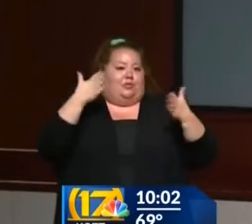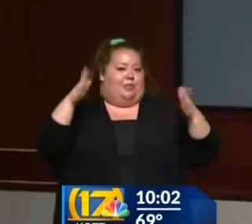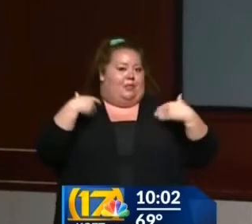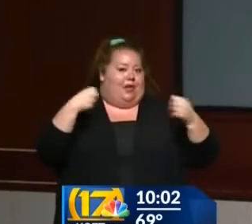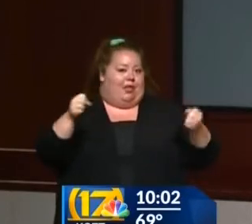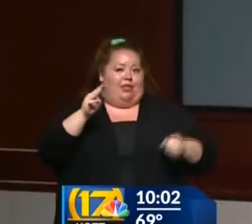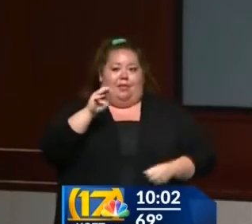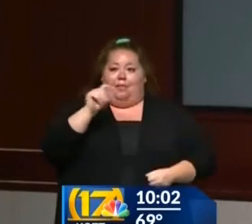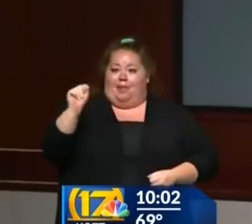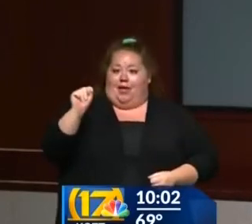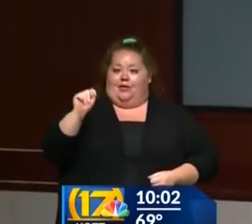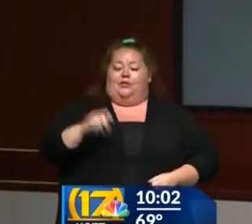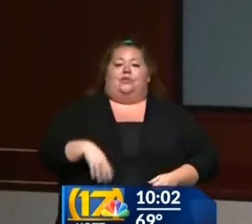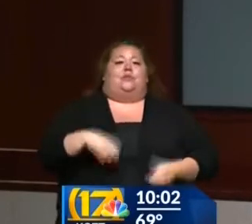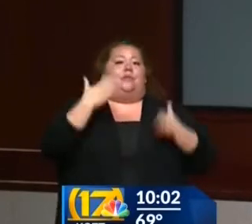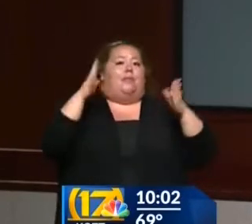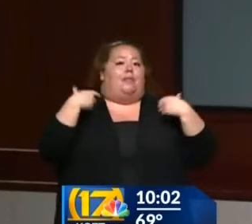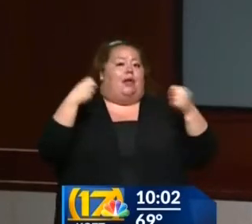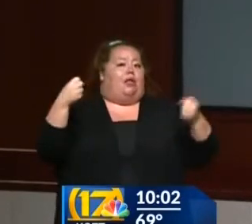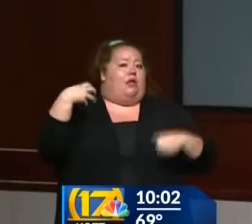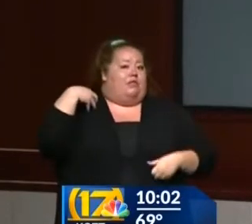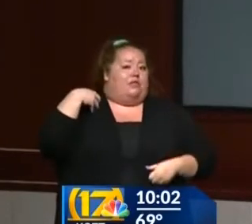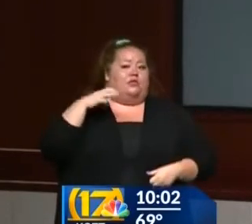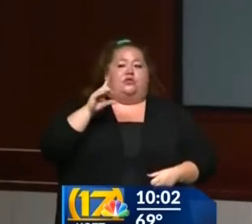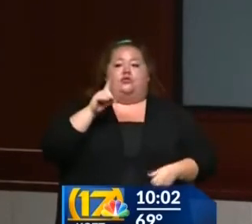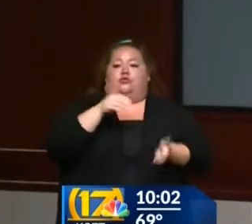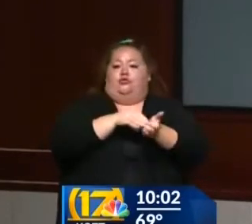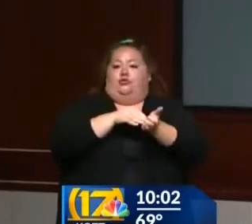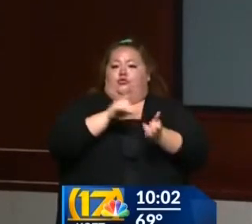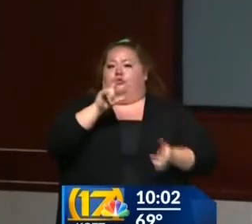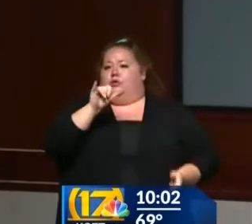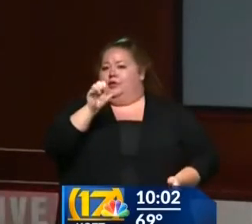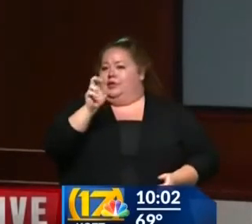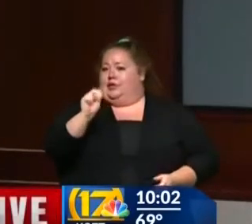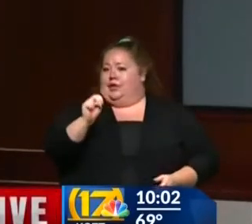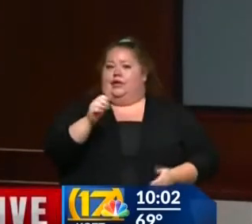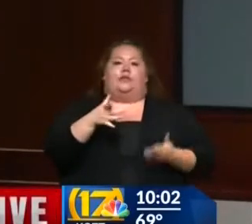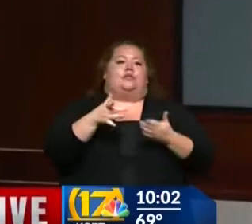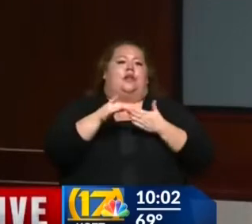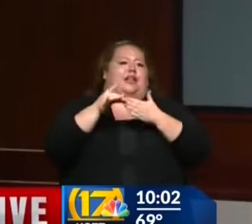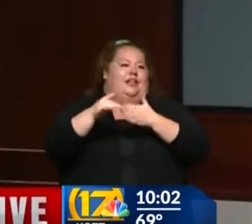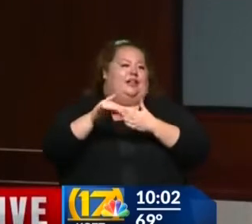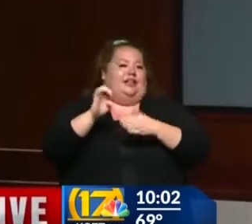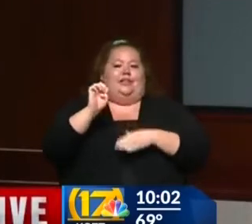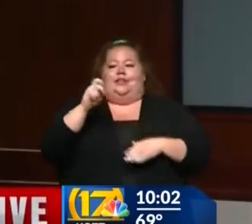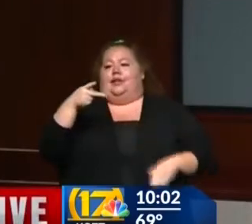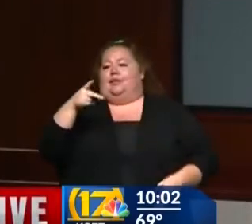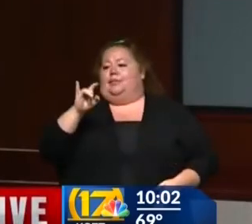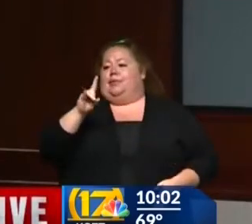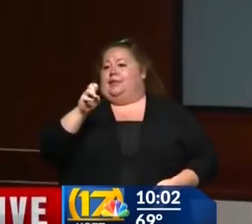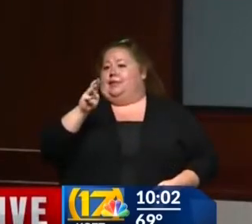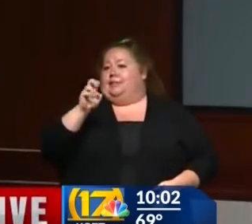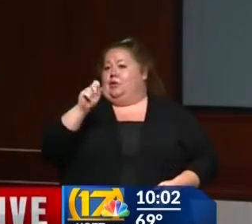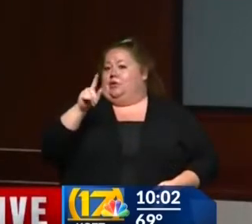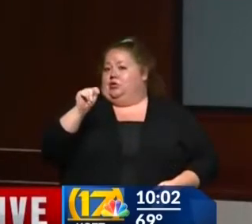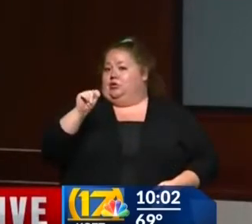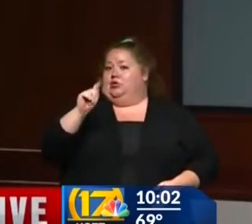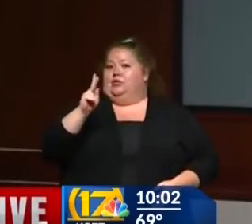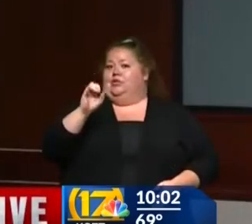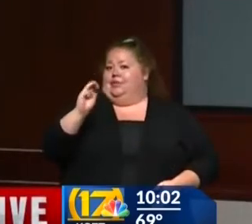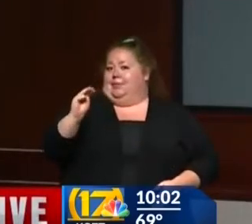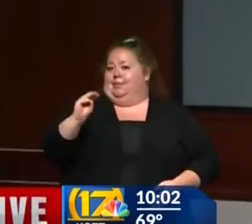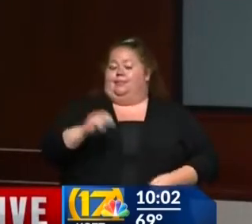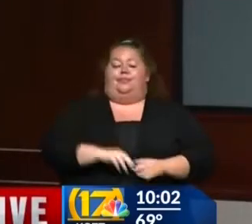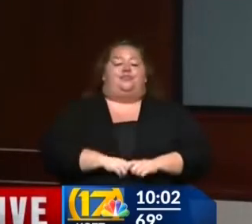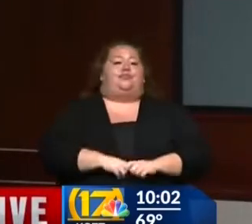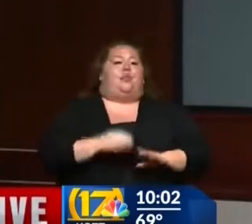This is Megan Pearson, the public information officer for the county. Let's take a listen in. Before I bring our director of public